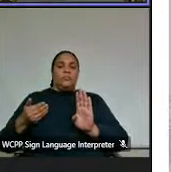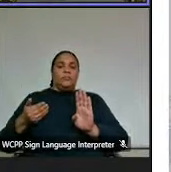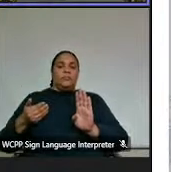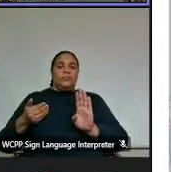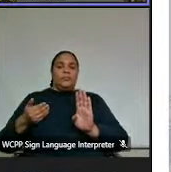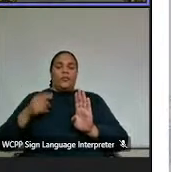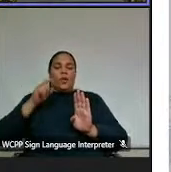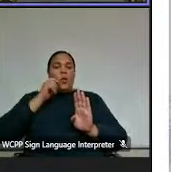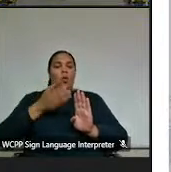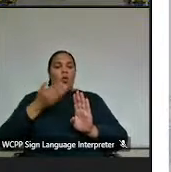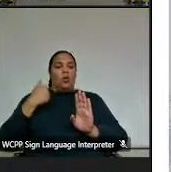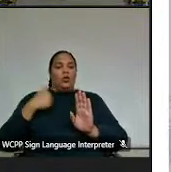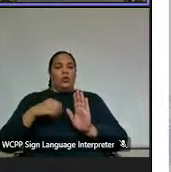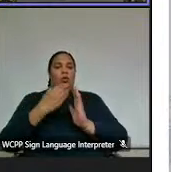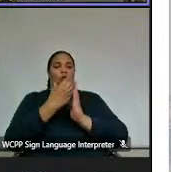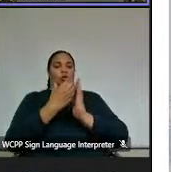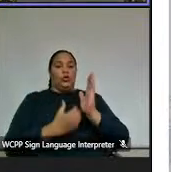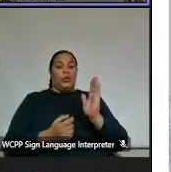constitution